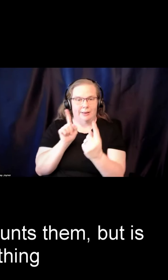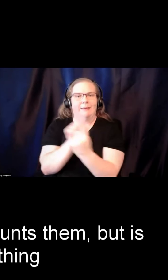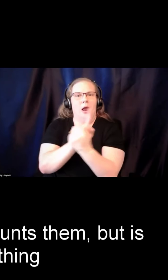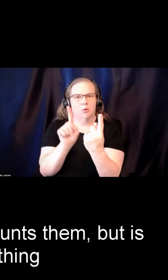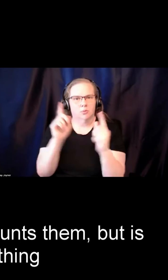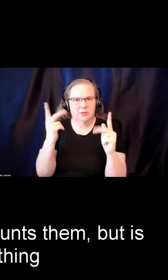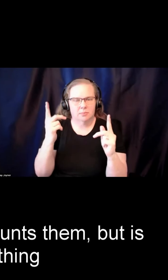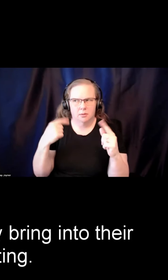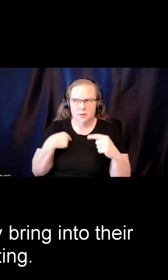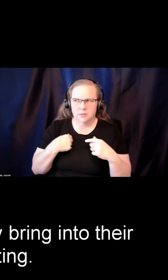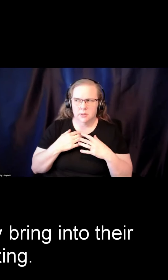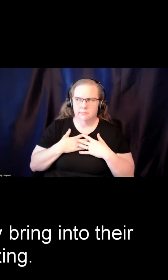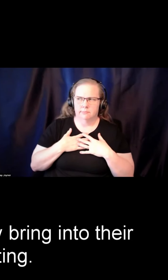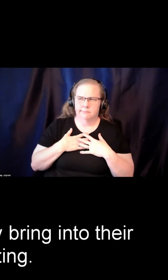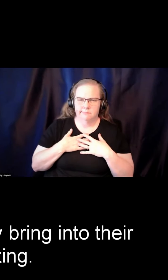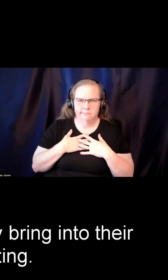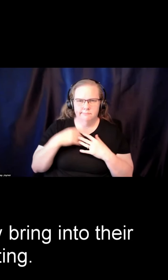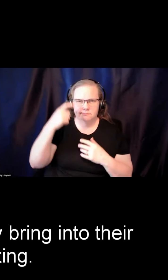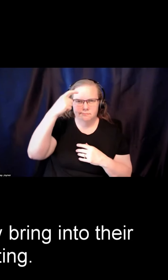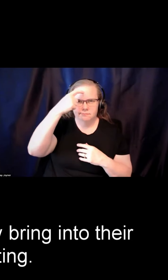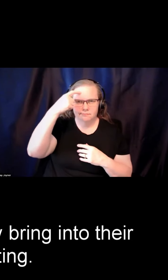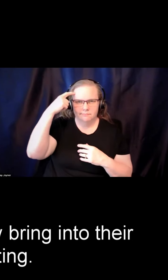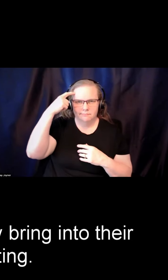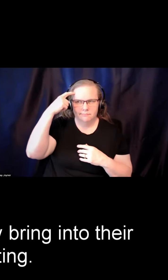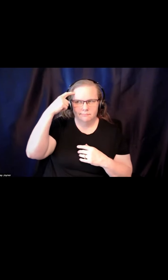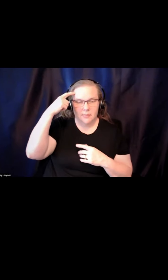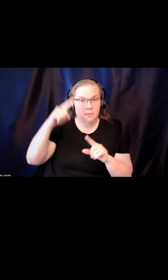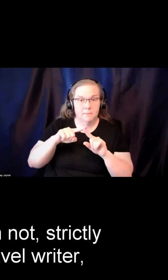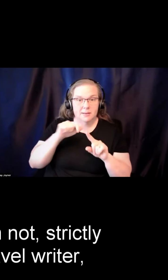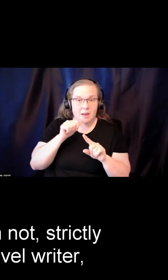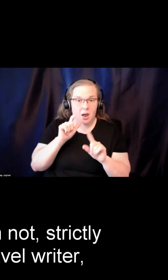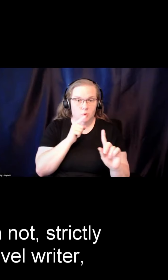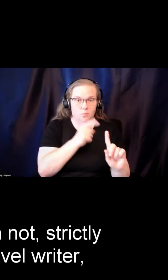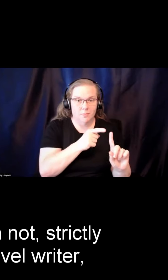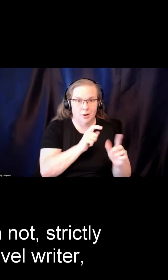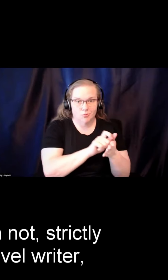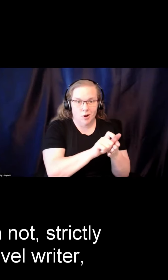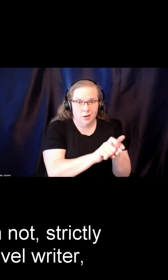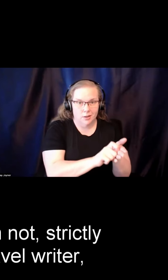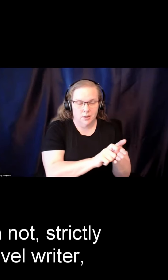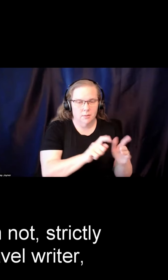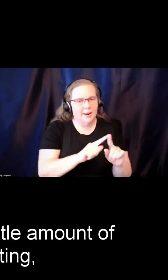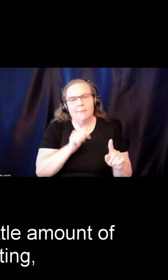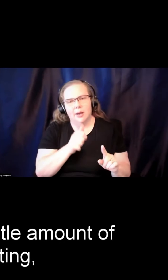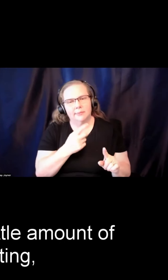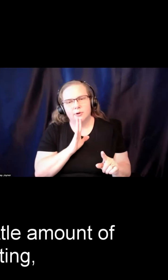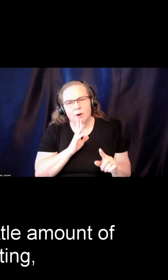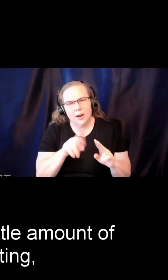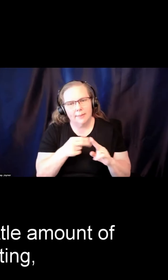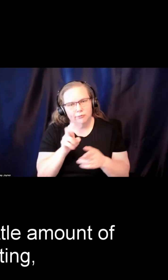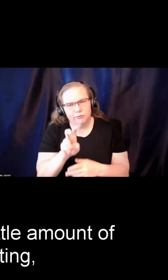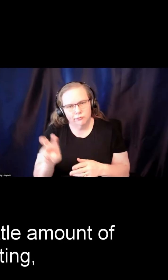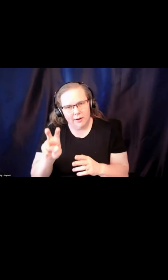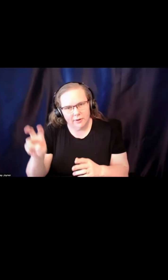that haunts them, but is not something that they necessarily bring into their main writing. And although I'm not strictly speaking a travel writer, I've done a very